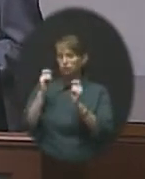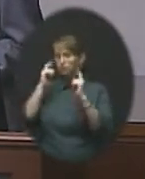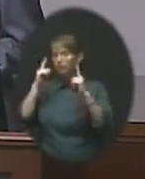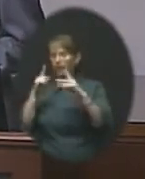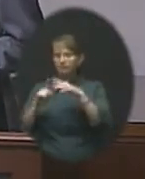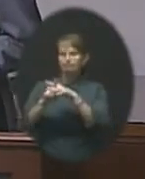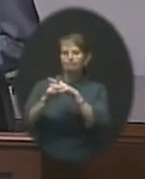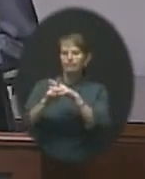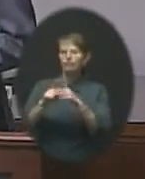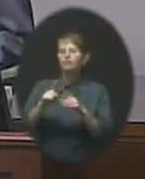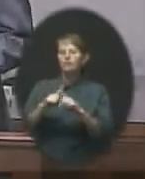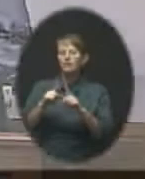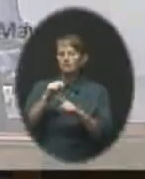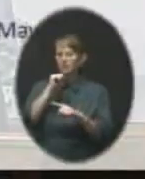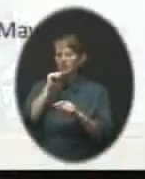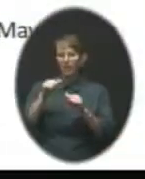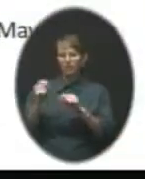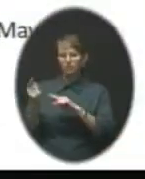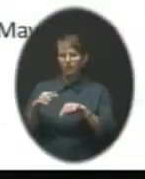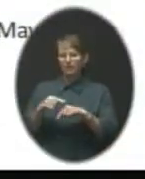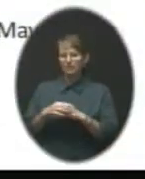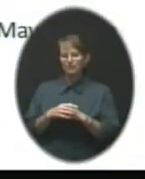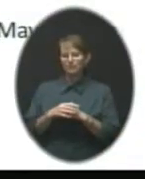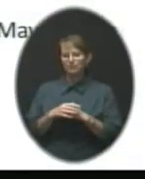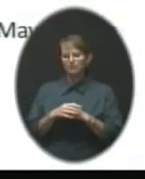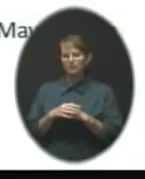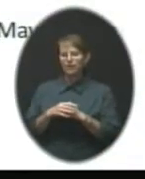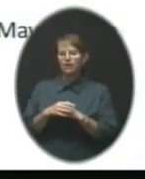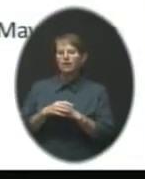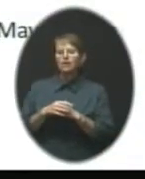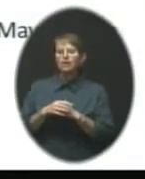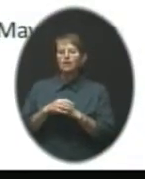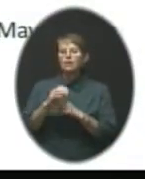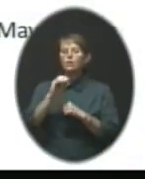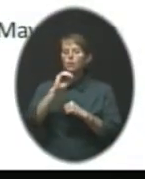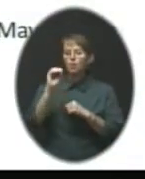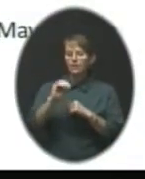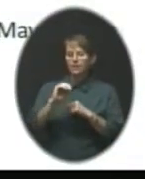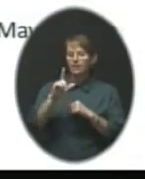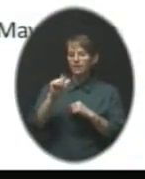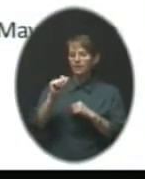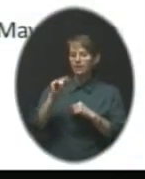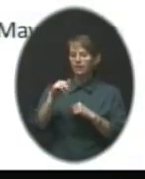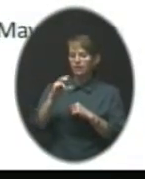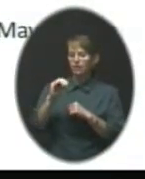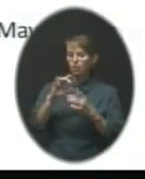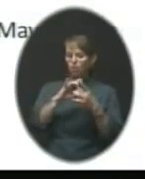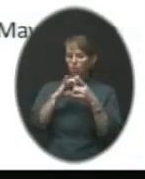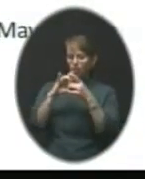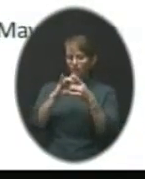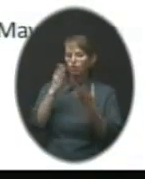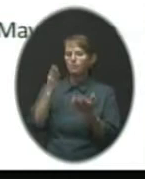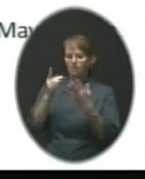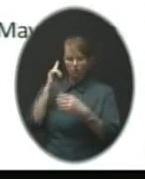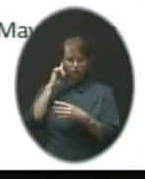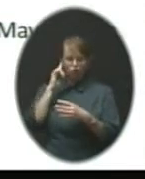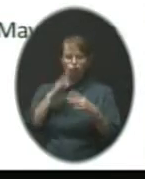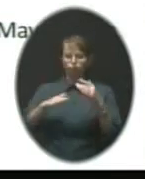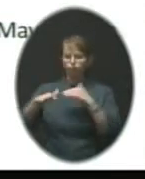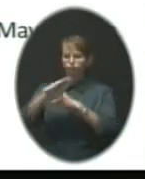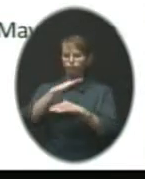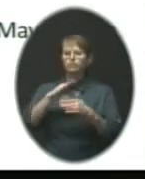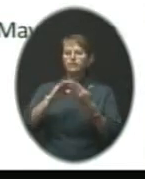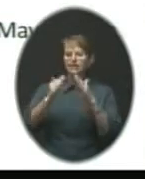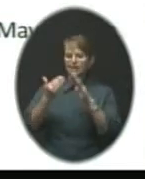this evening. The Olathe Latino Coalition, which you may have heard of in the city and being discussed throughout the city of